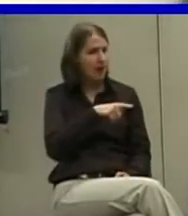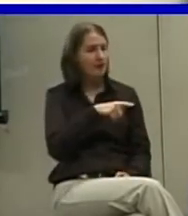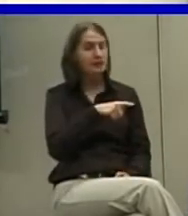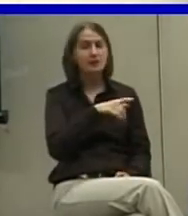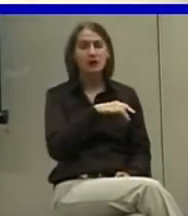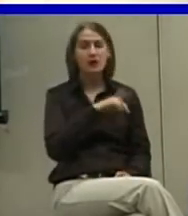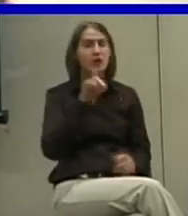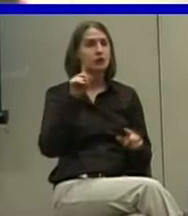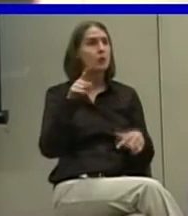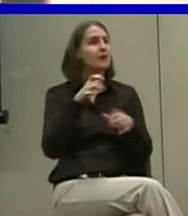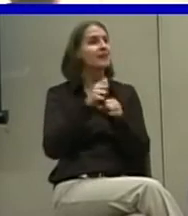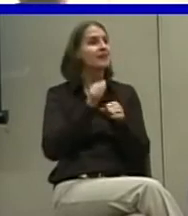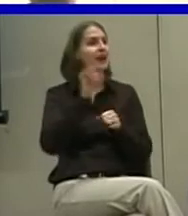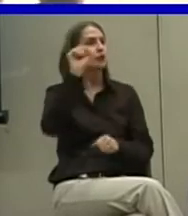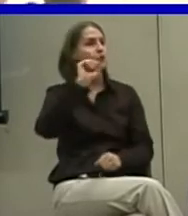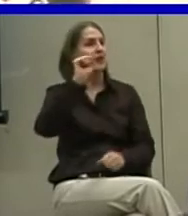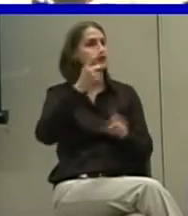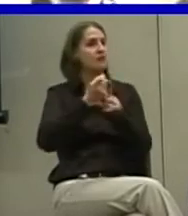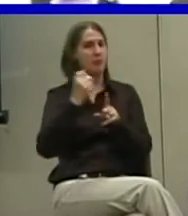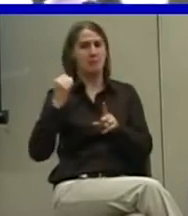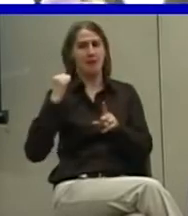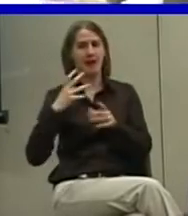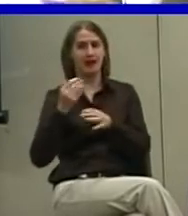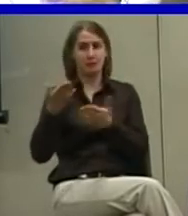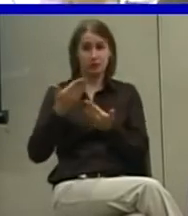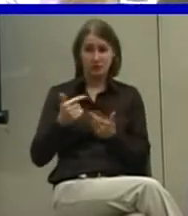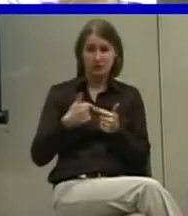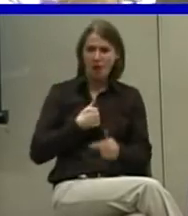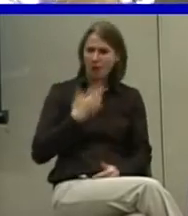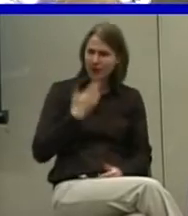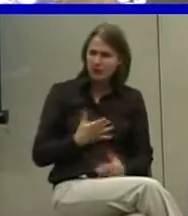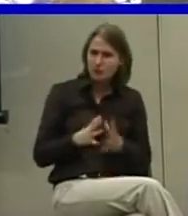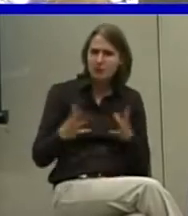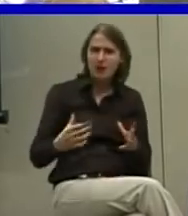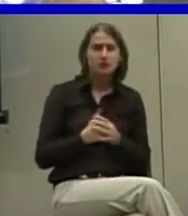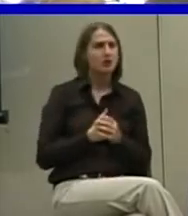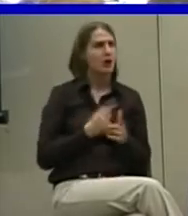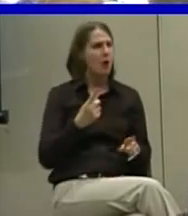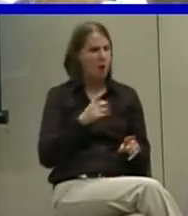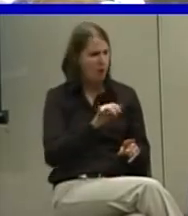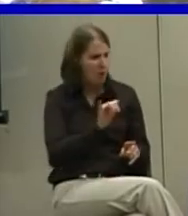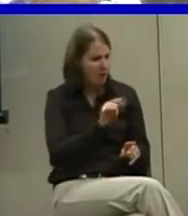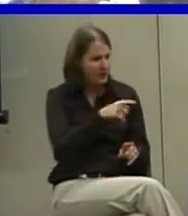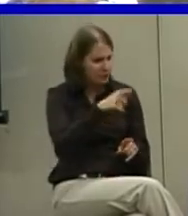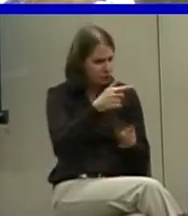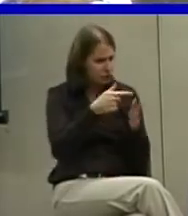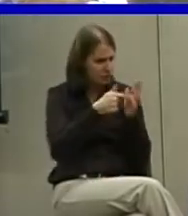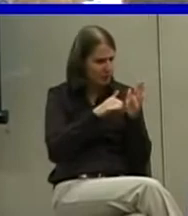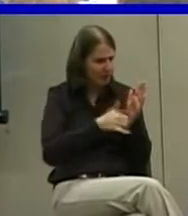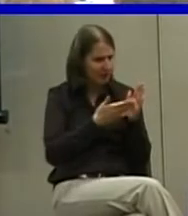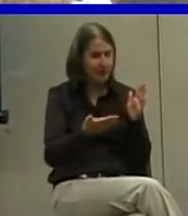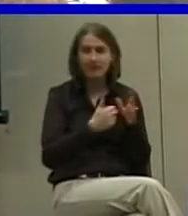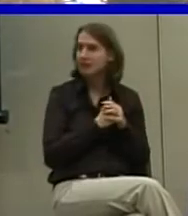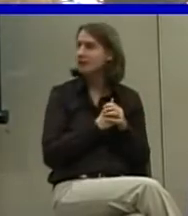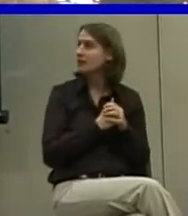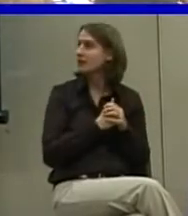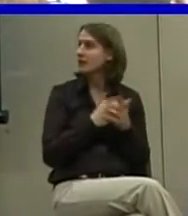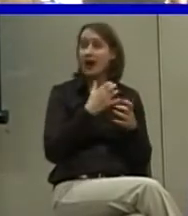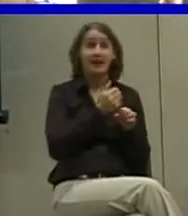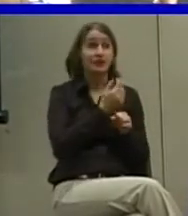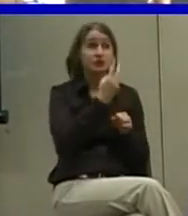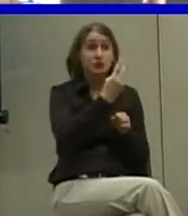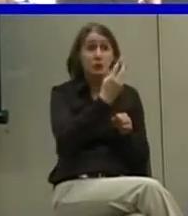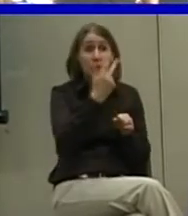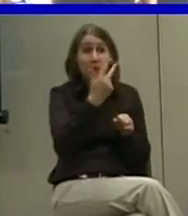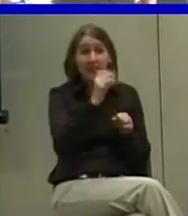and getting that eraser from the back part and bringing it up to me? Thanks so much. And hey, could you show me this thing? I get 2 or 3 of those things